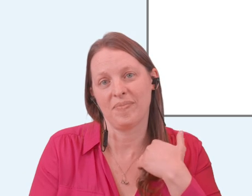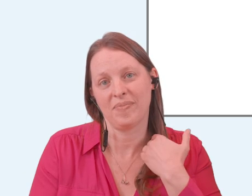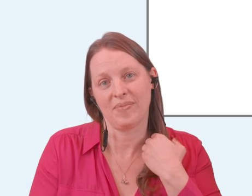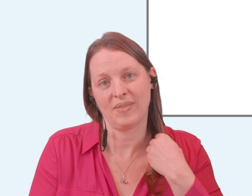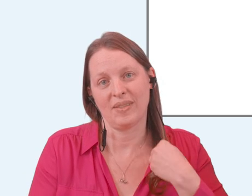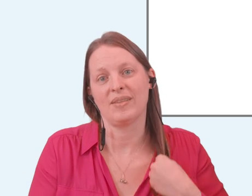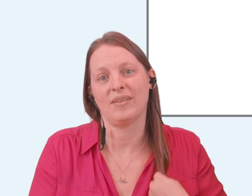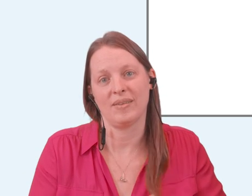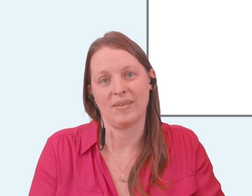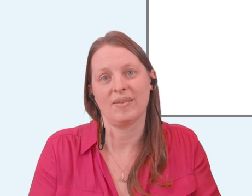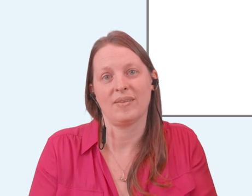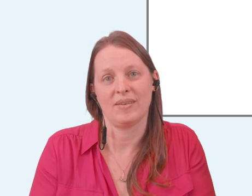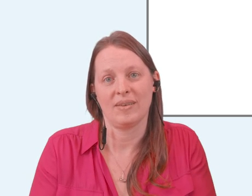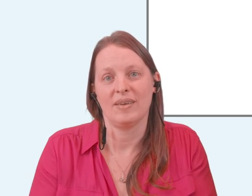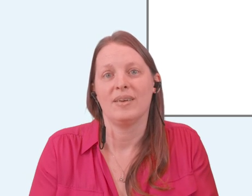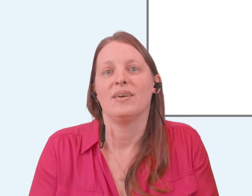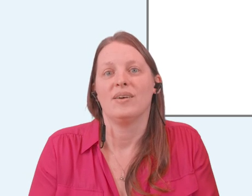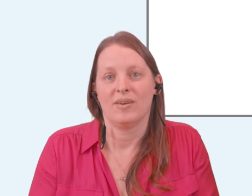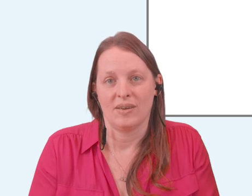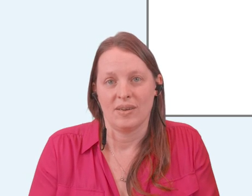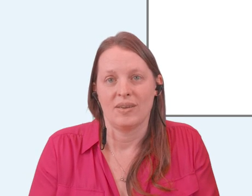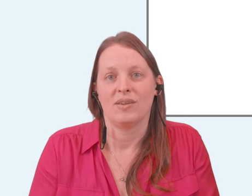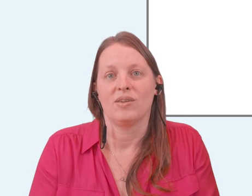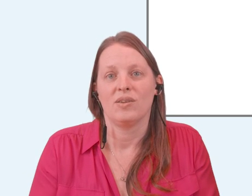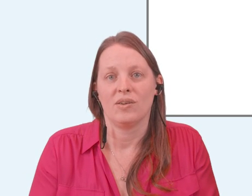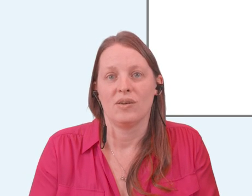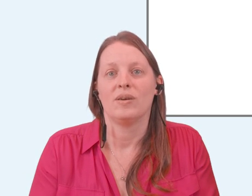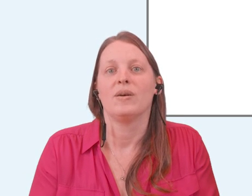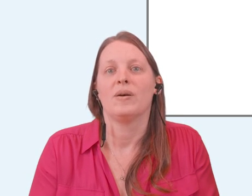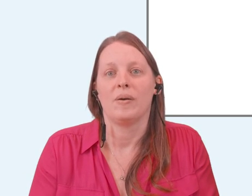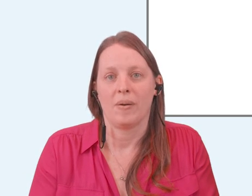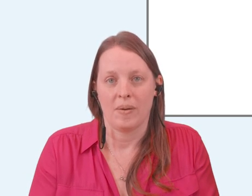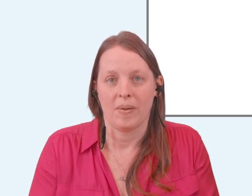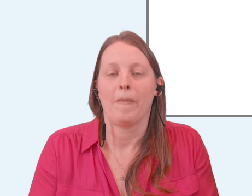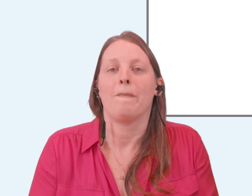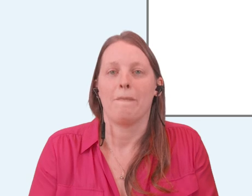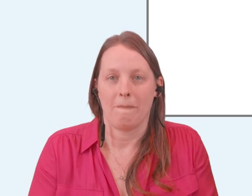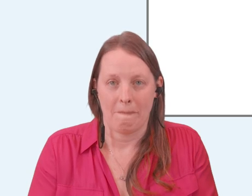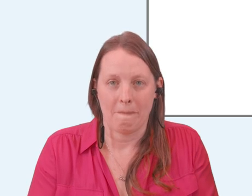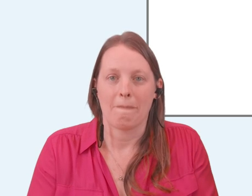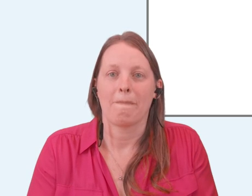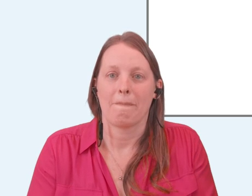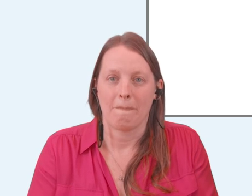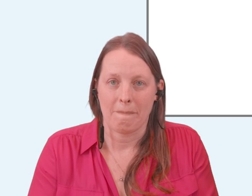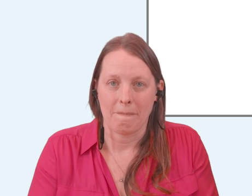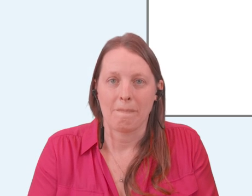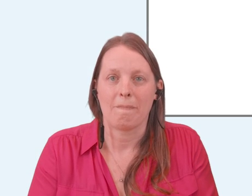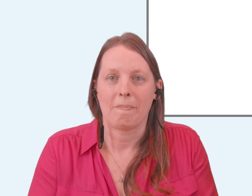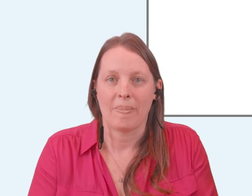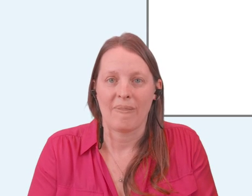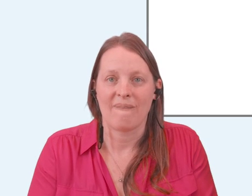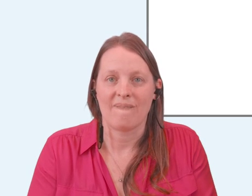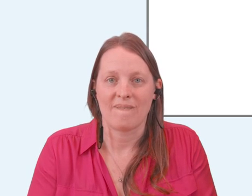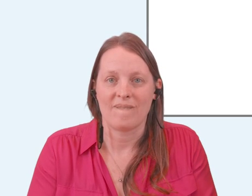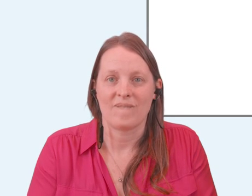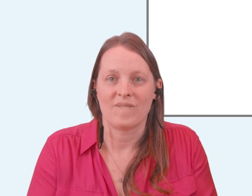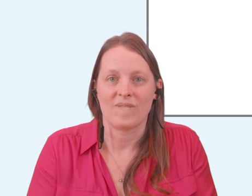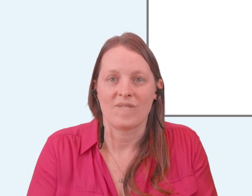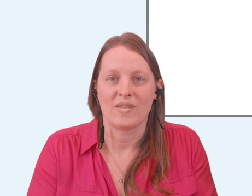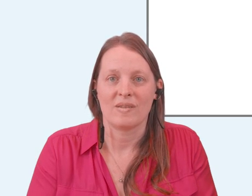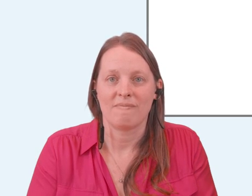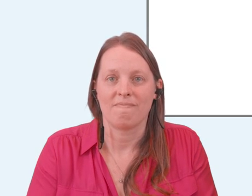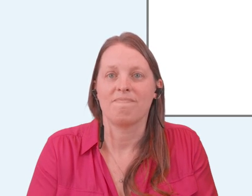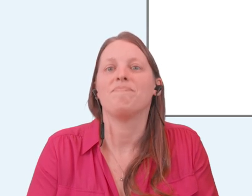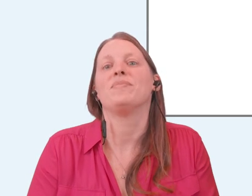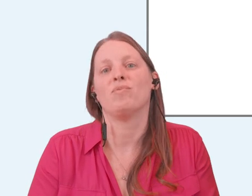what cause? Is spontaneous or forced by some force? For example, the BPPV is always when he